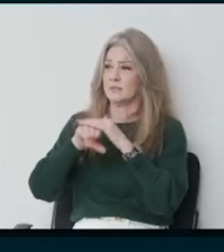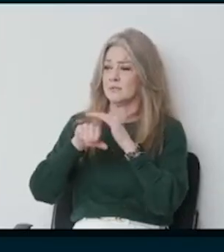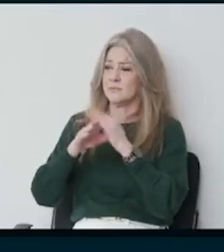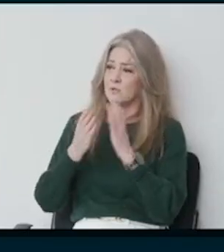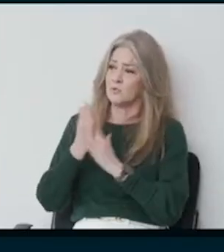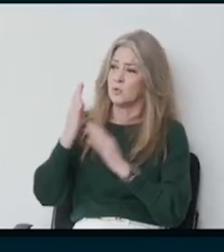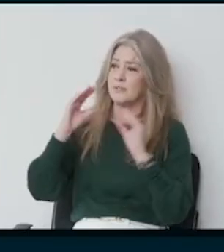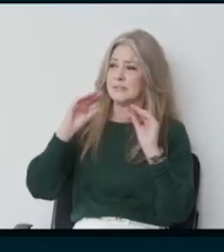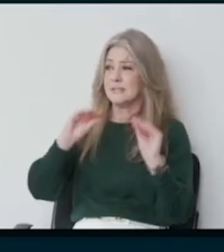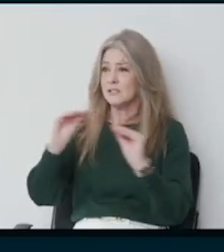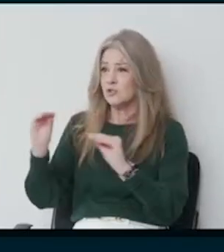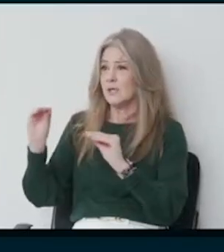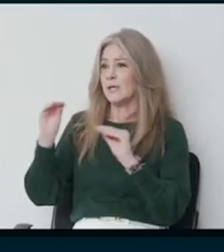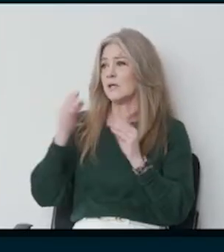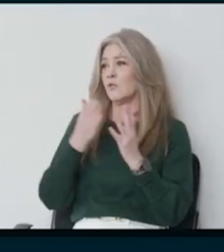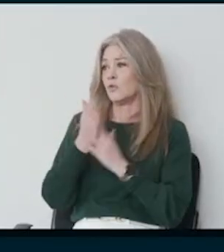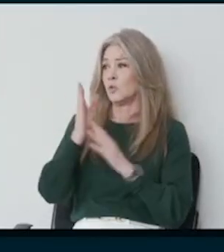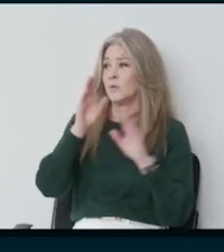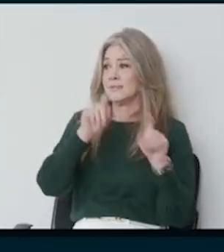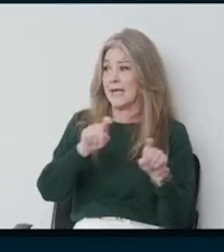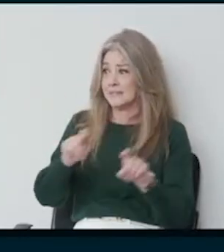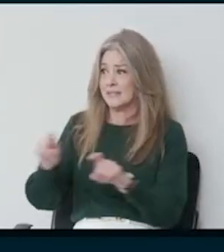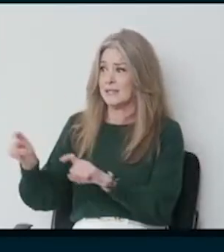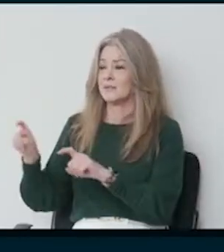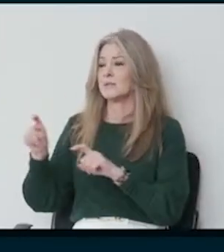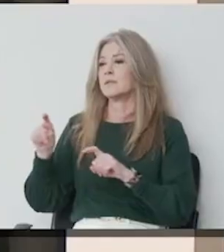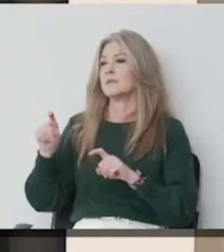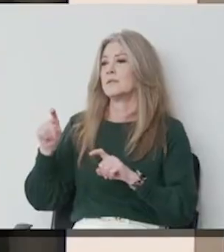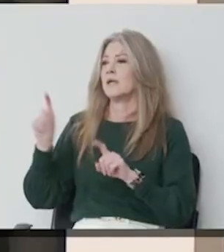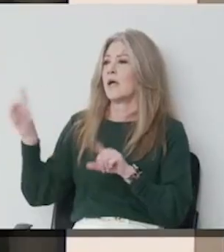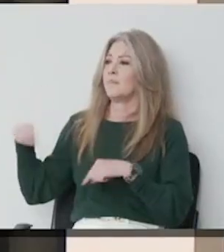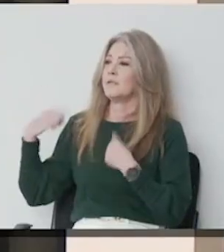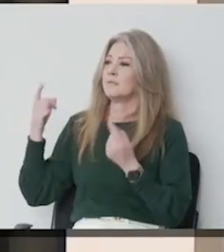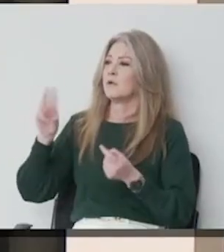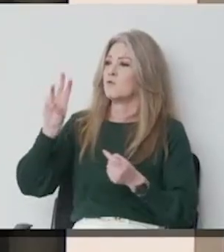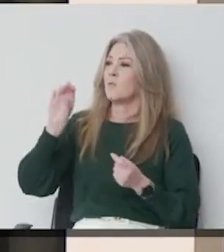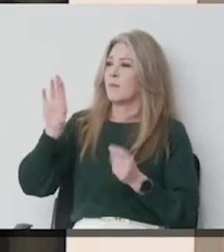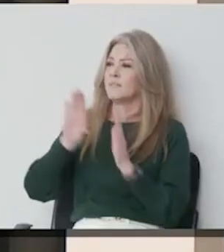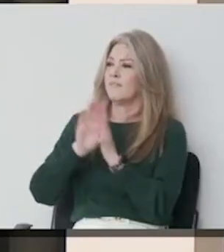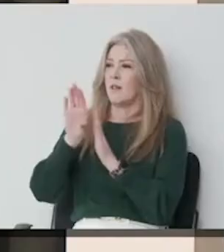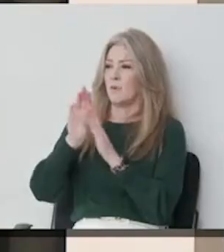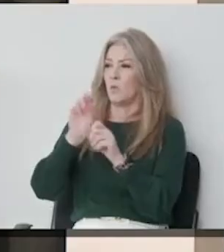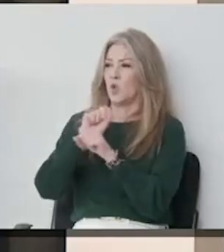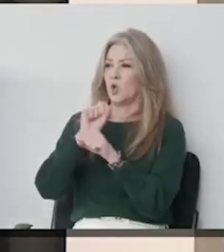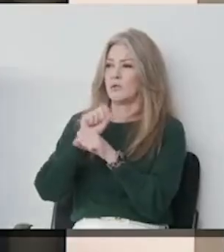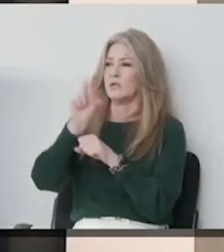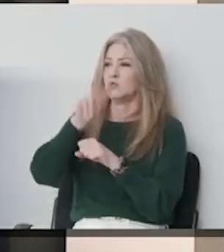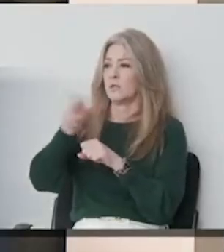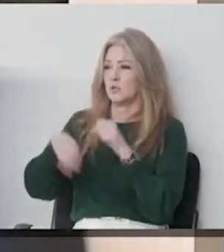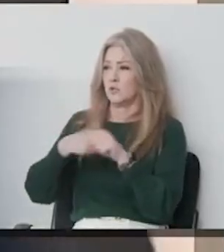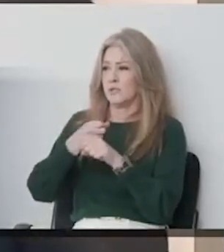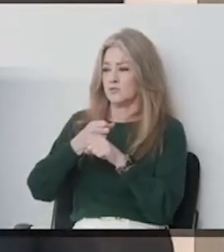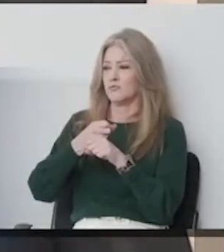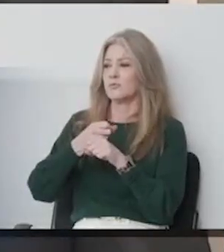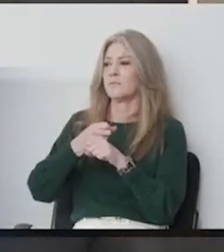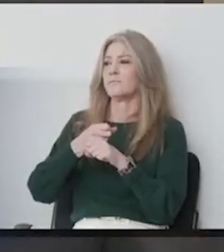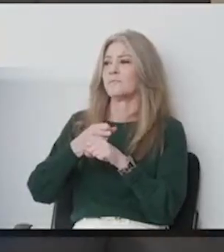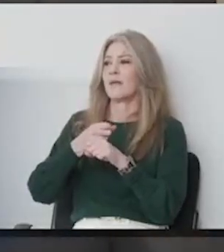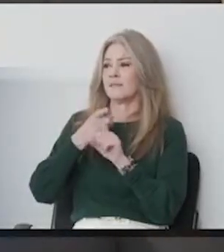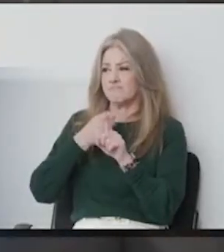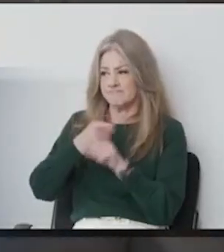and testing. And I've been in web development for 22 years, and I specialize in web